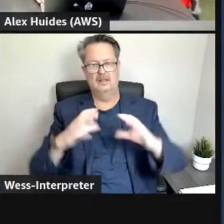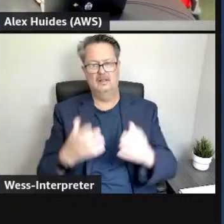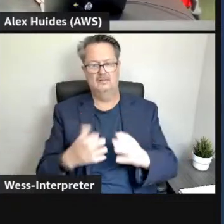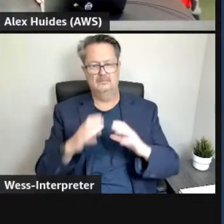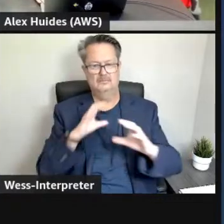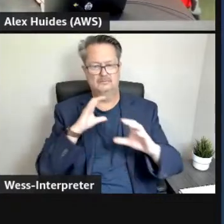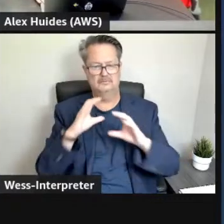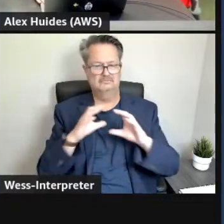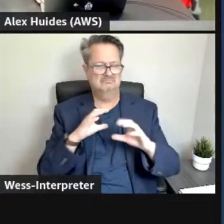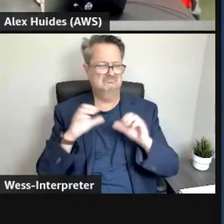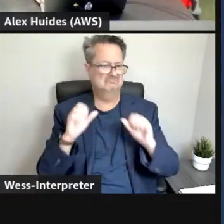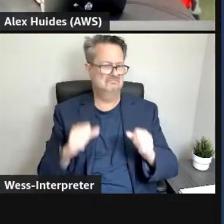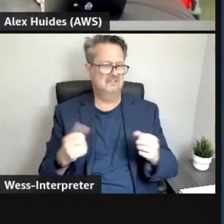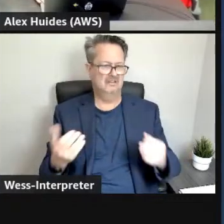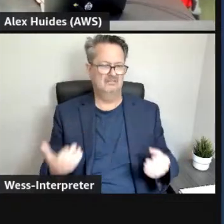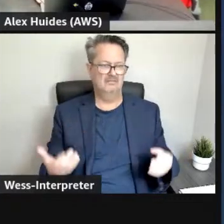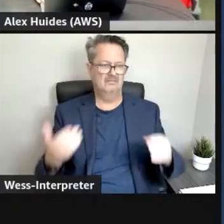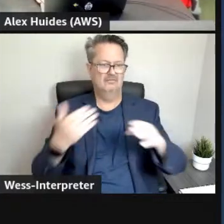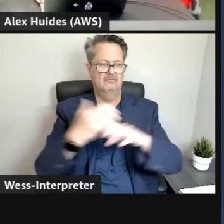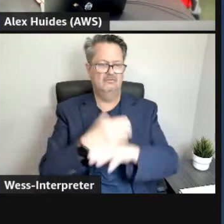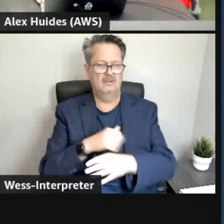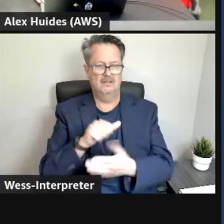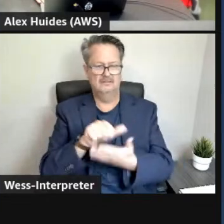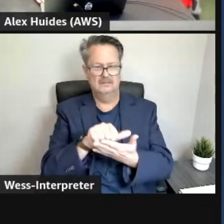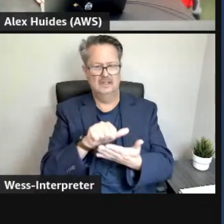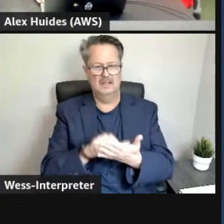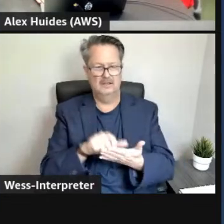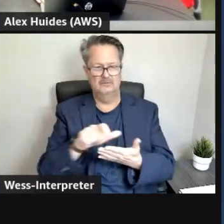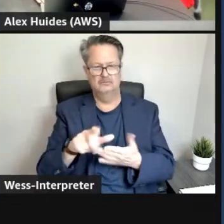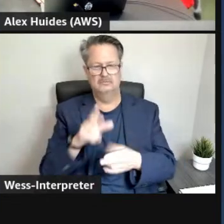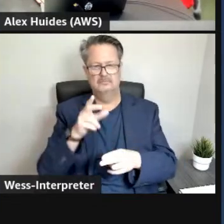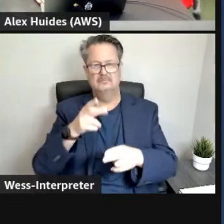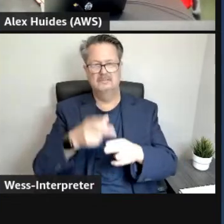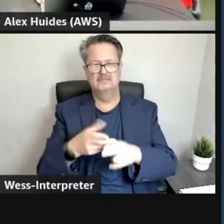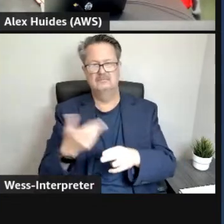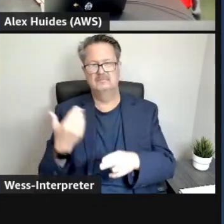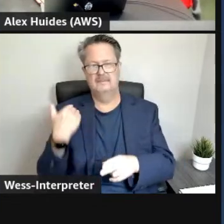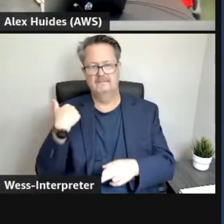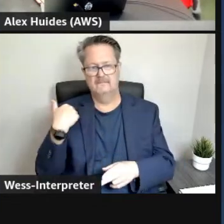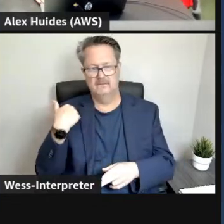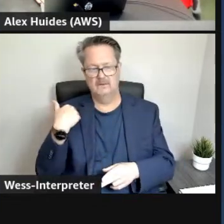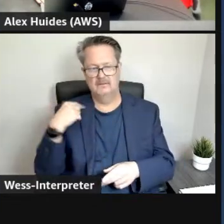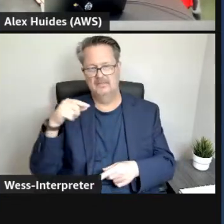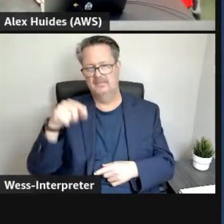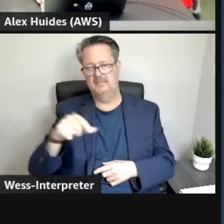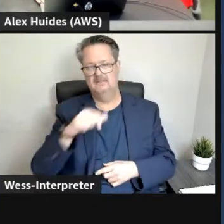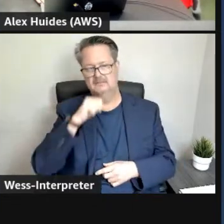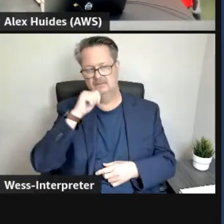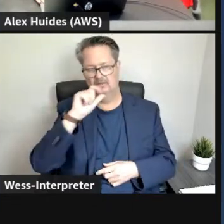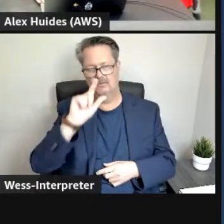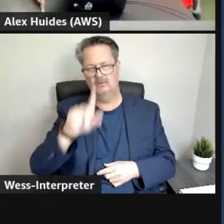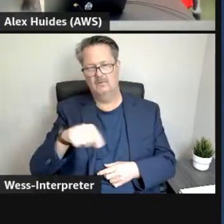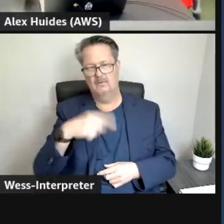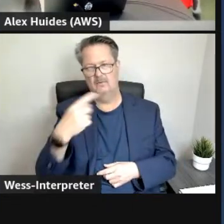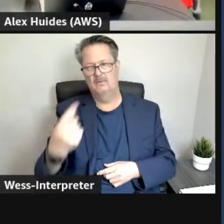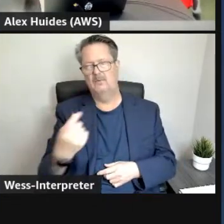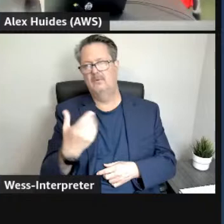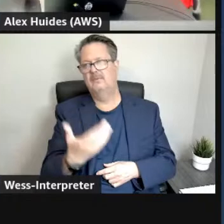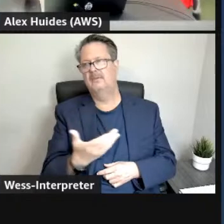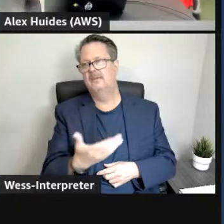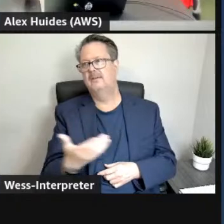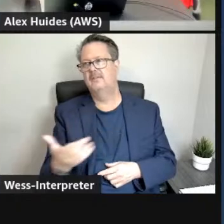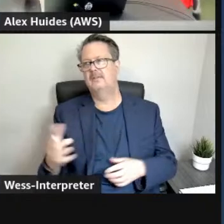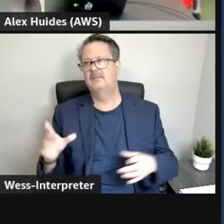done cross accounts you mentioned before, but this is not the only thing that actually this